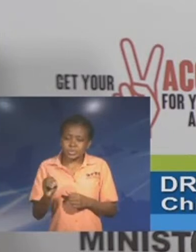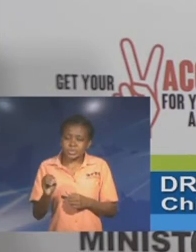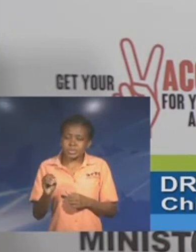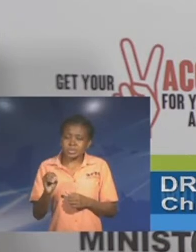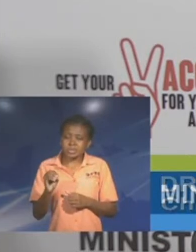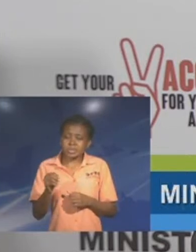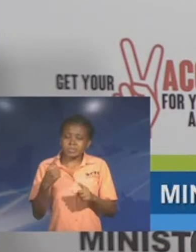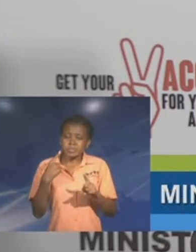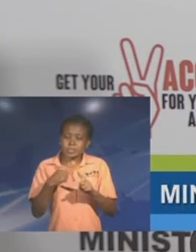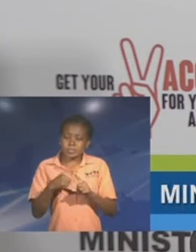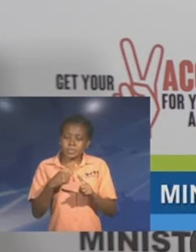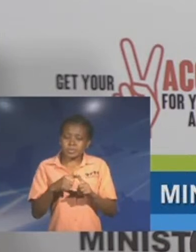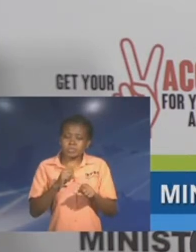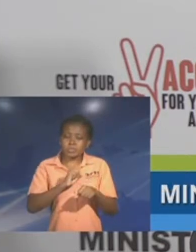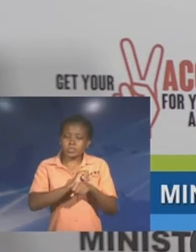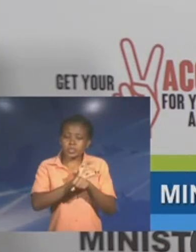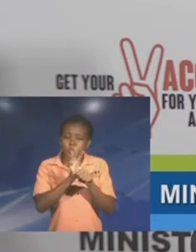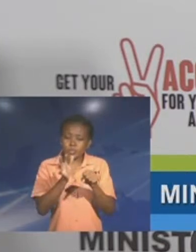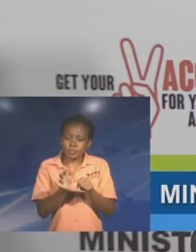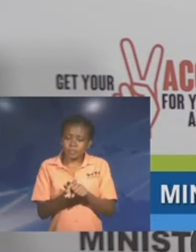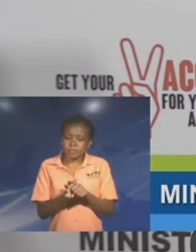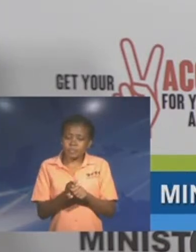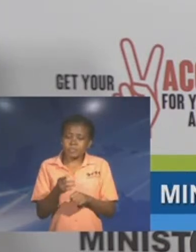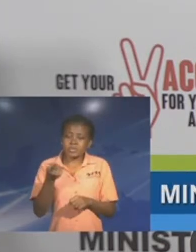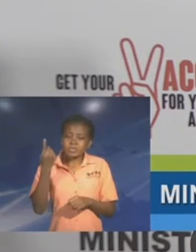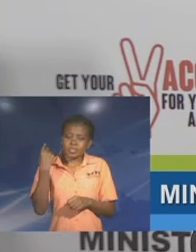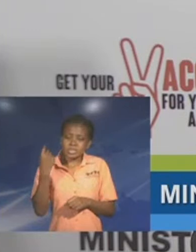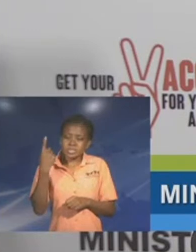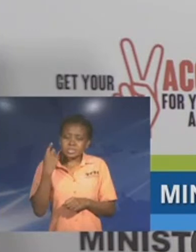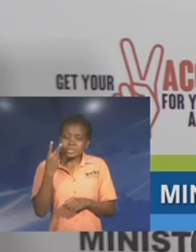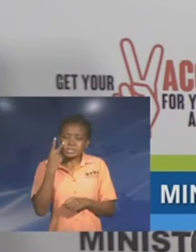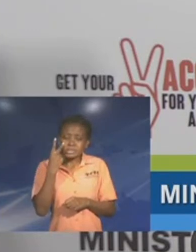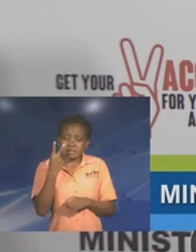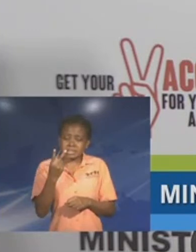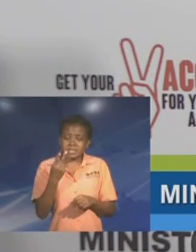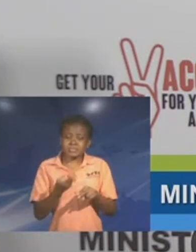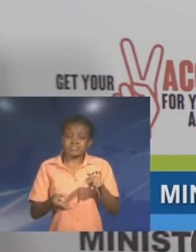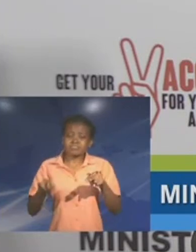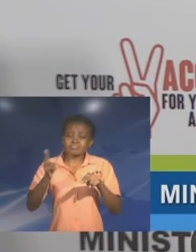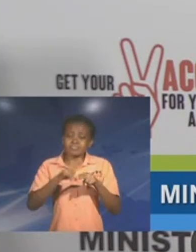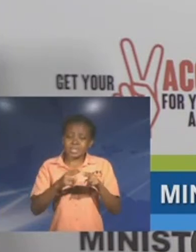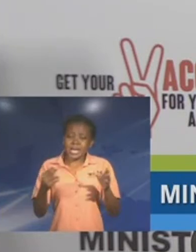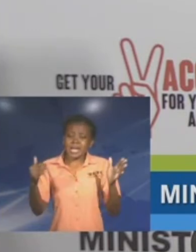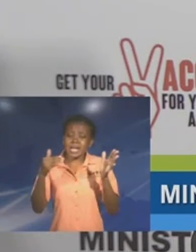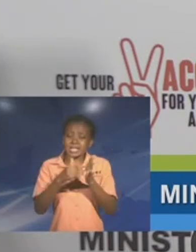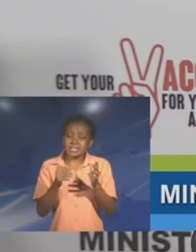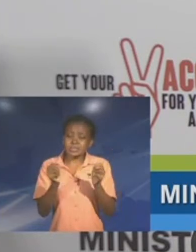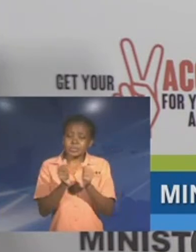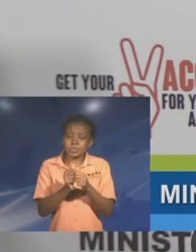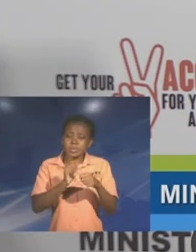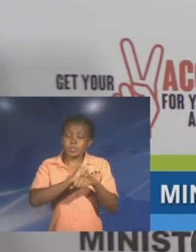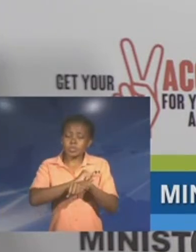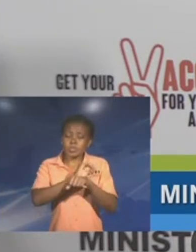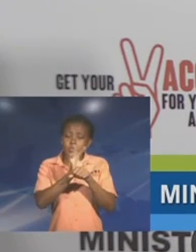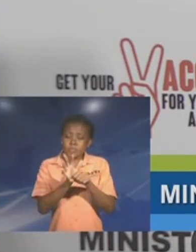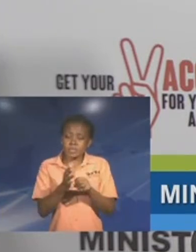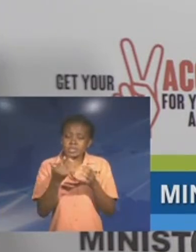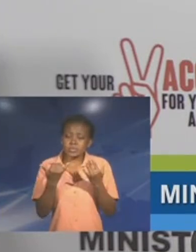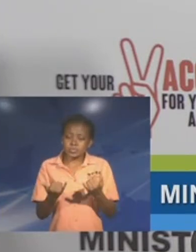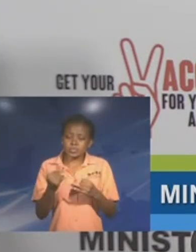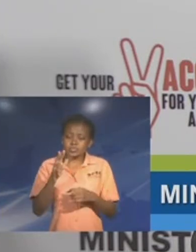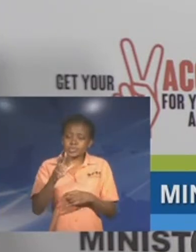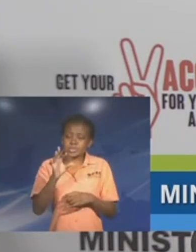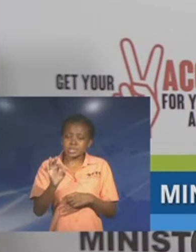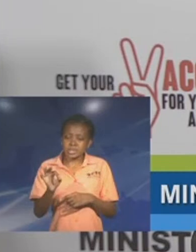for COVID-19? In the recent past, we have seen an upsurgence again with COVID-19, so it now accounts for 39% of all the